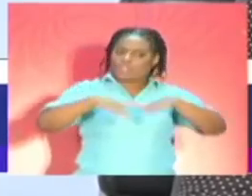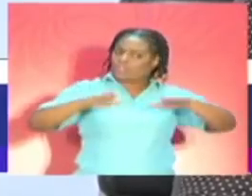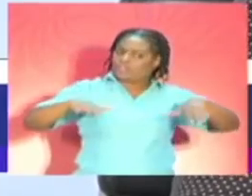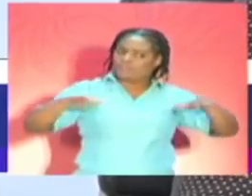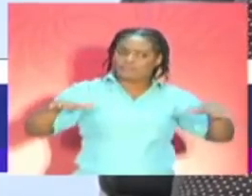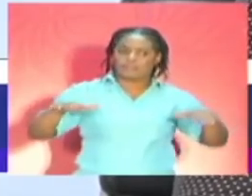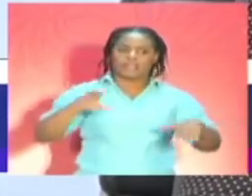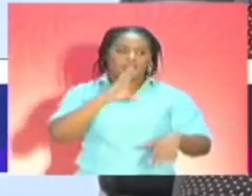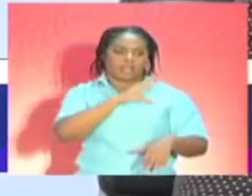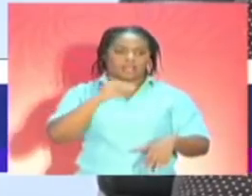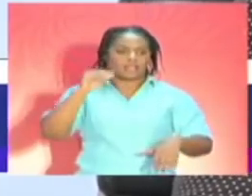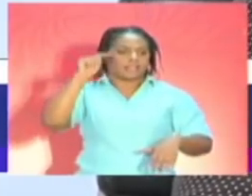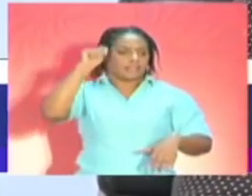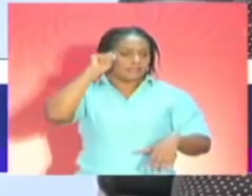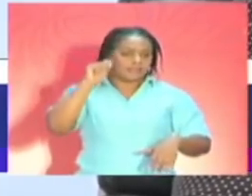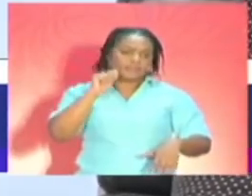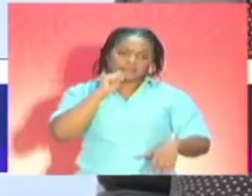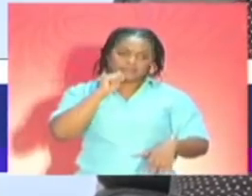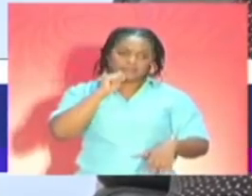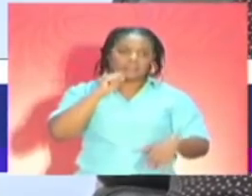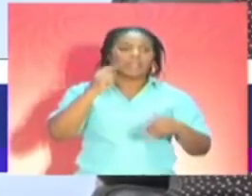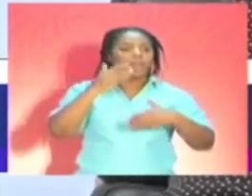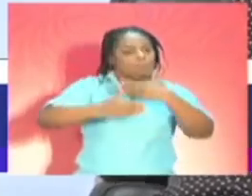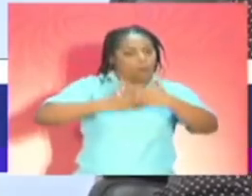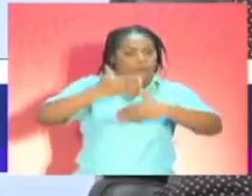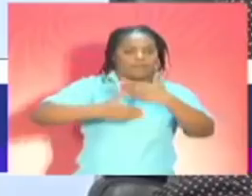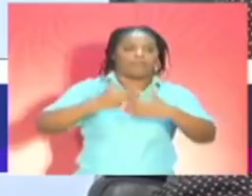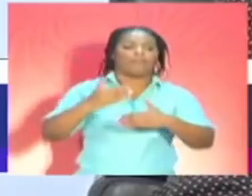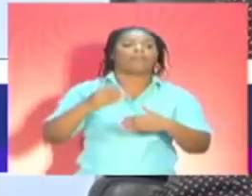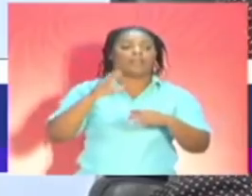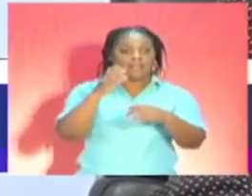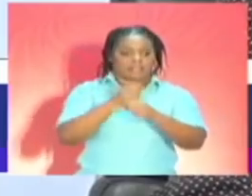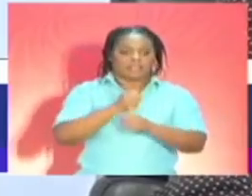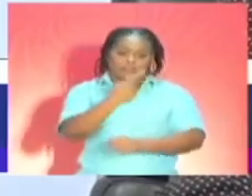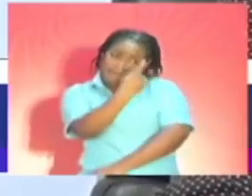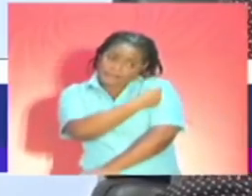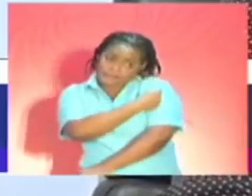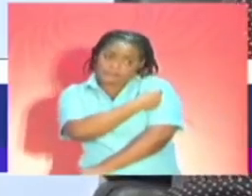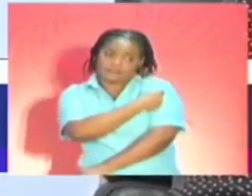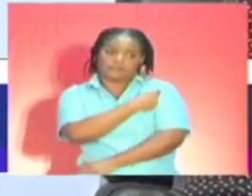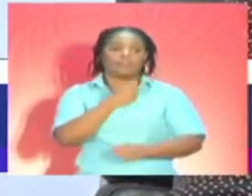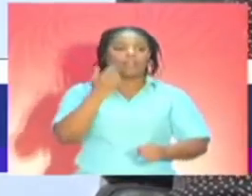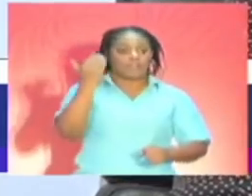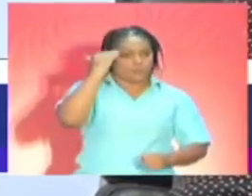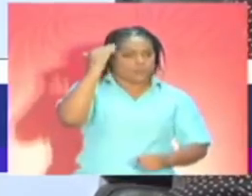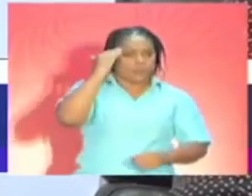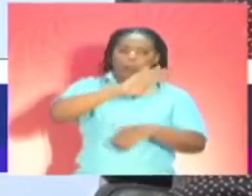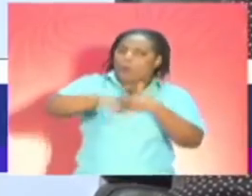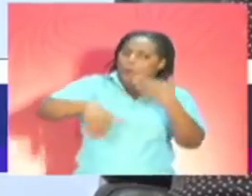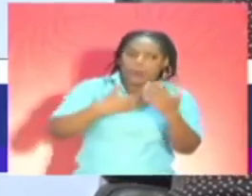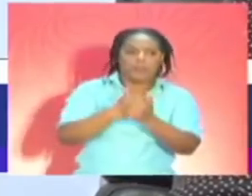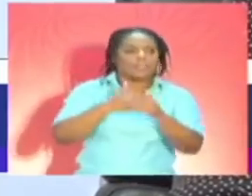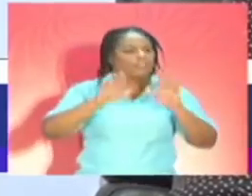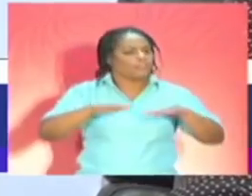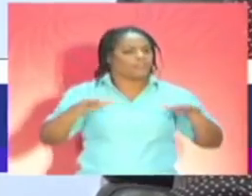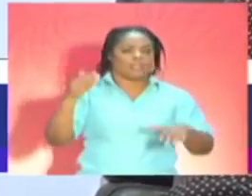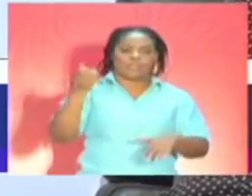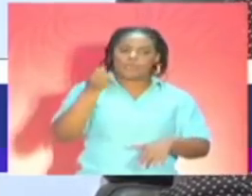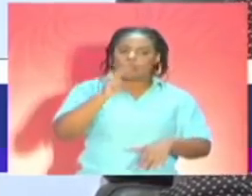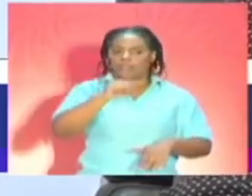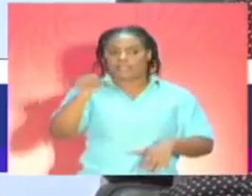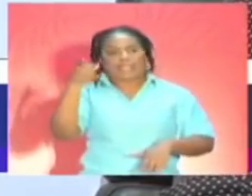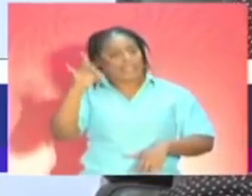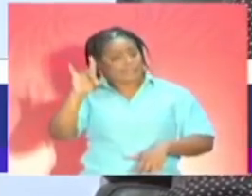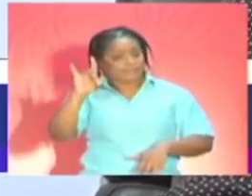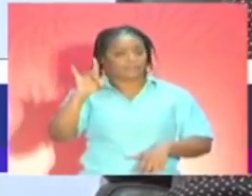adolescents, through the process of vaccination. As we are aware, all children between the ages of 12 and 18 are now